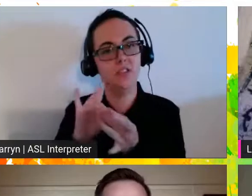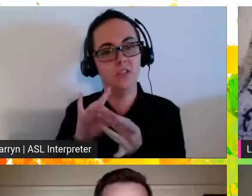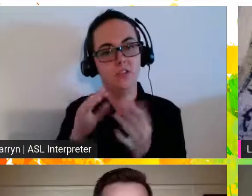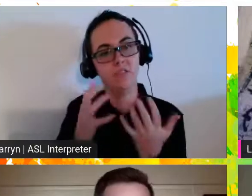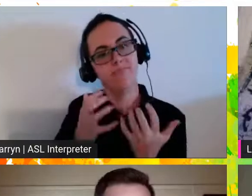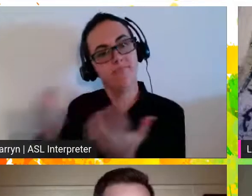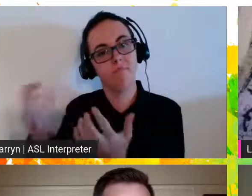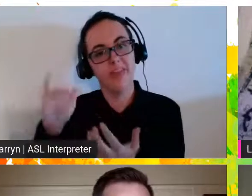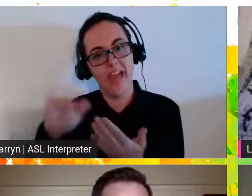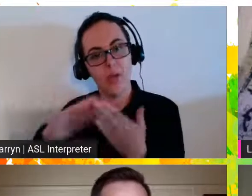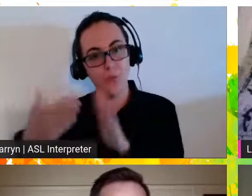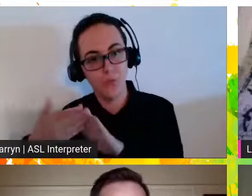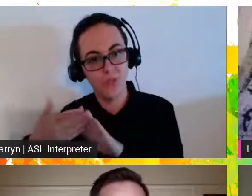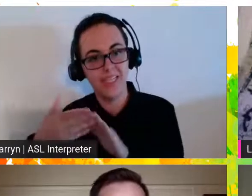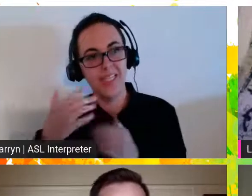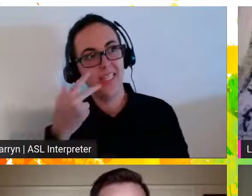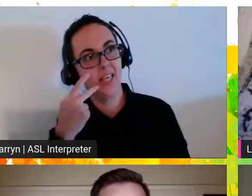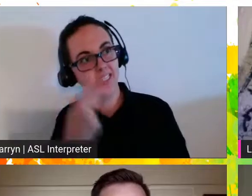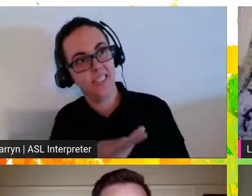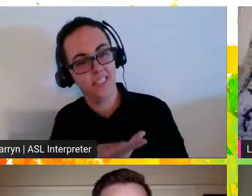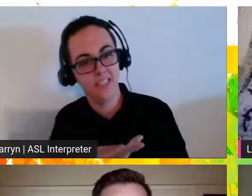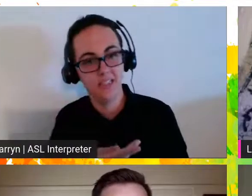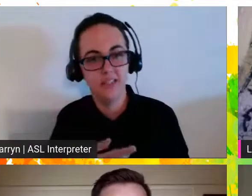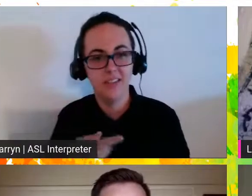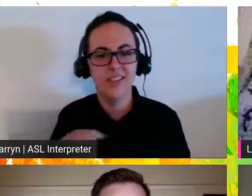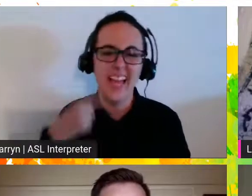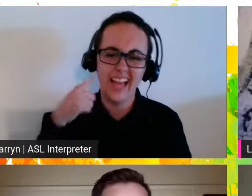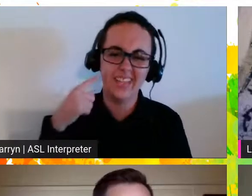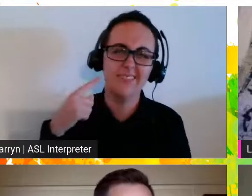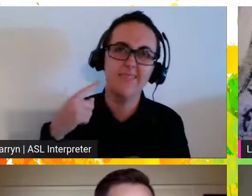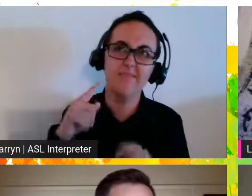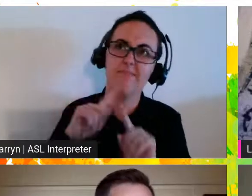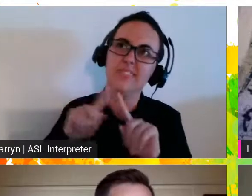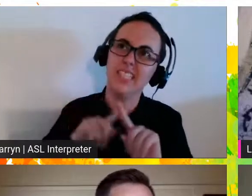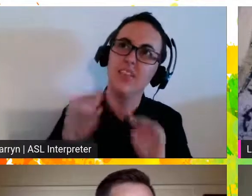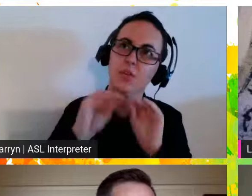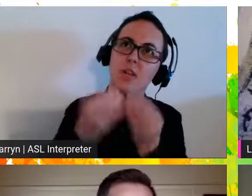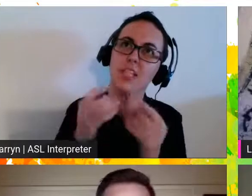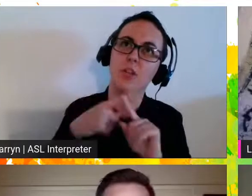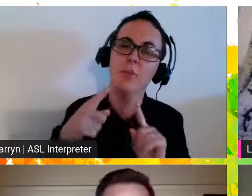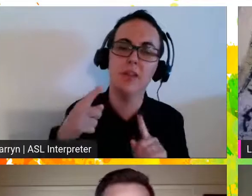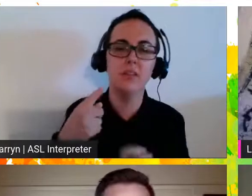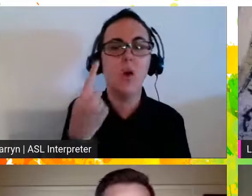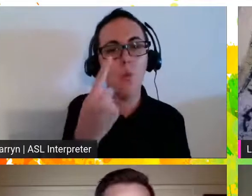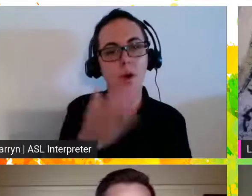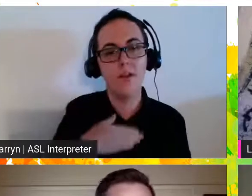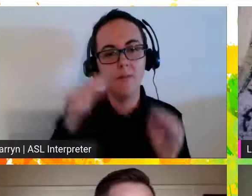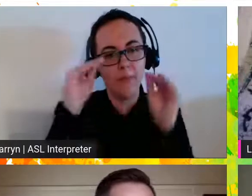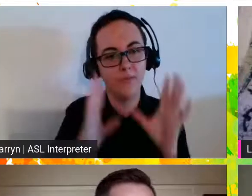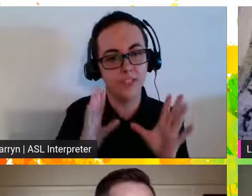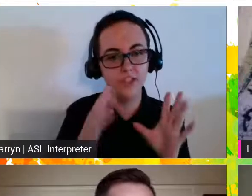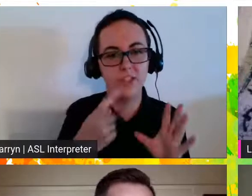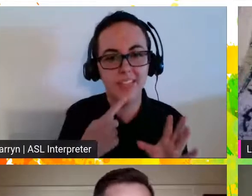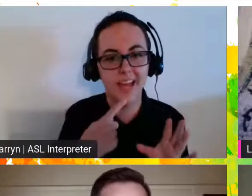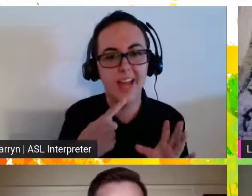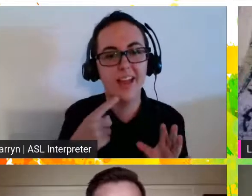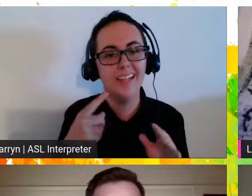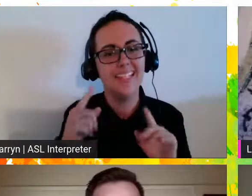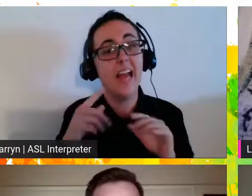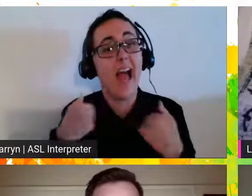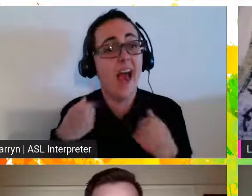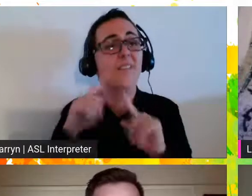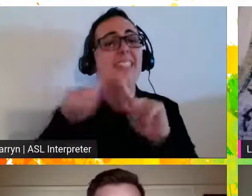I can think of other institutions, but I would say, yeah, there's, you know, my professor at one point often would say there's a lot of different art worlds.